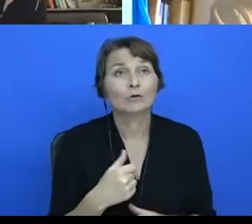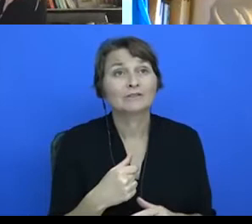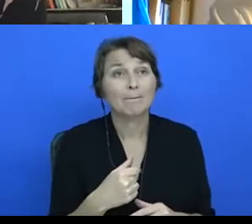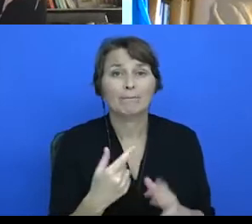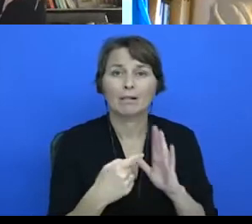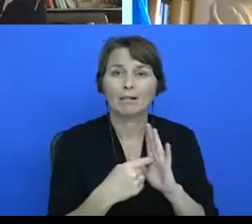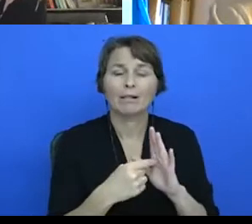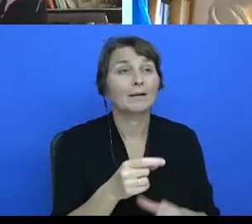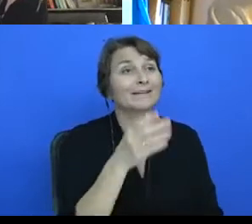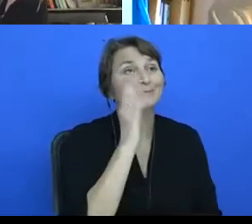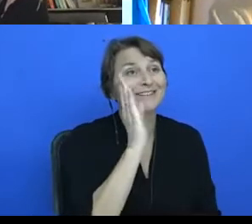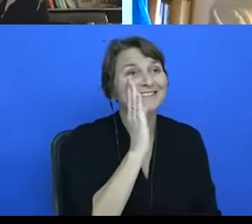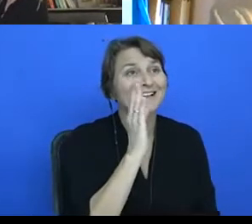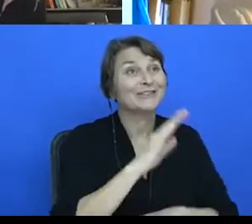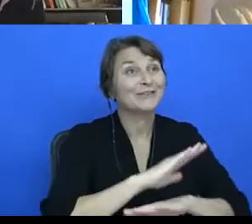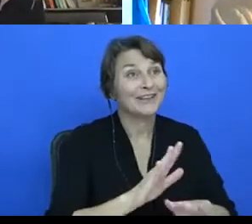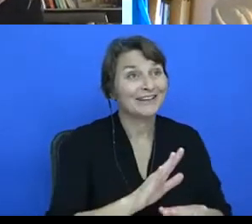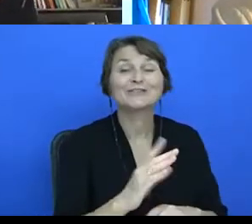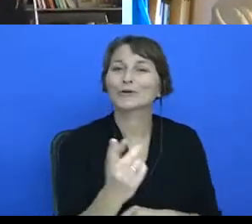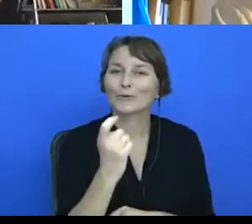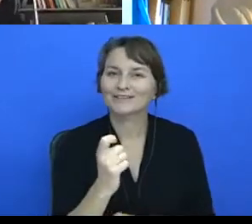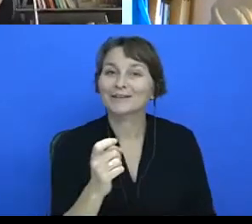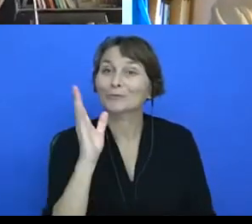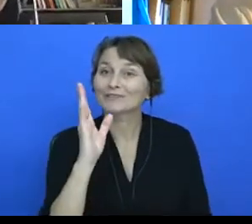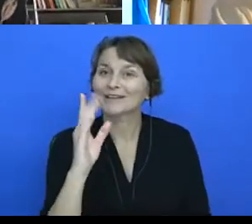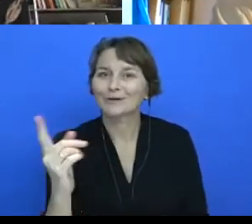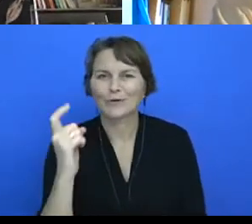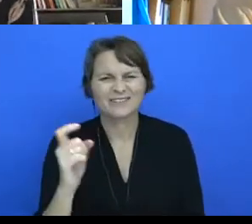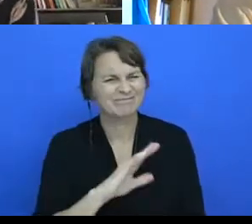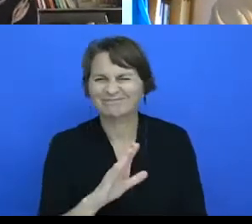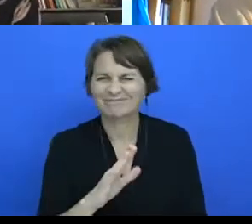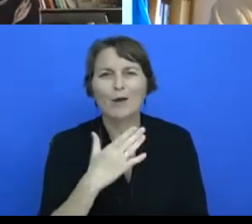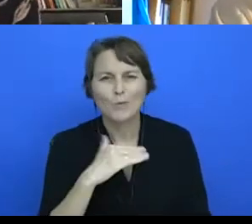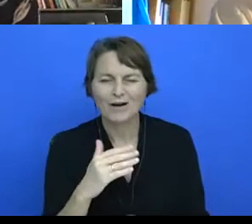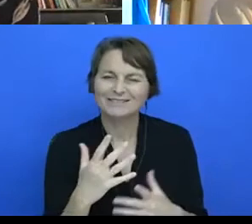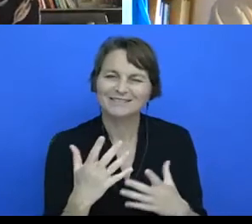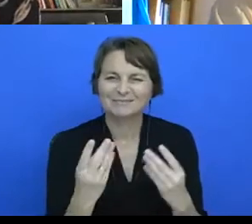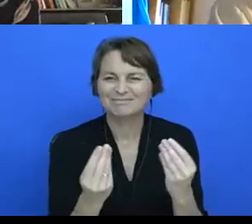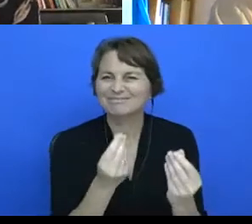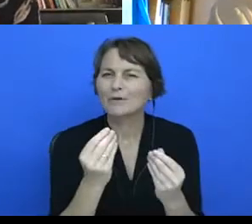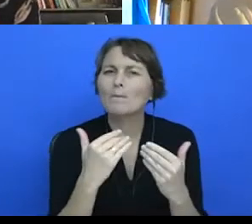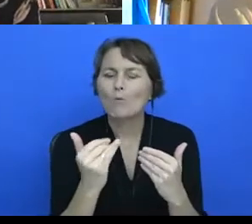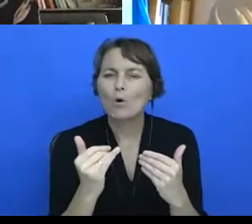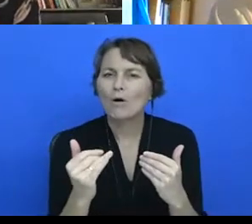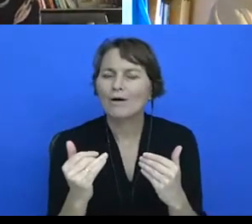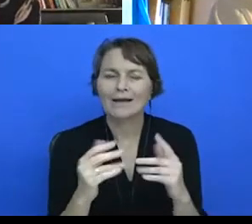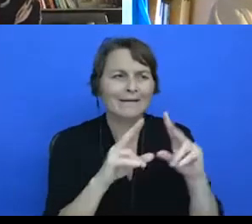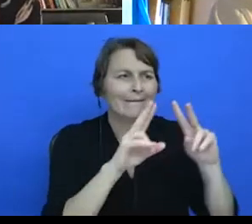finish, and that's it, and we move on. So I'd certainly like to see more of those drawing together